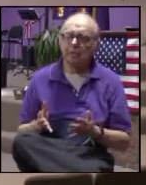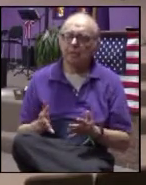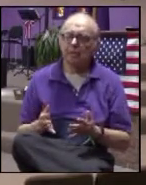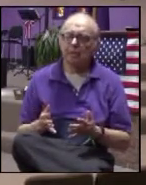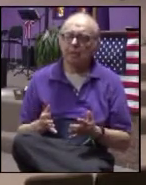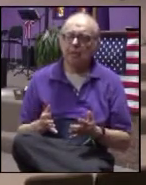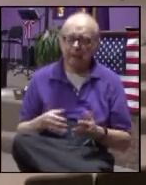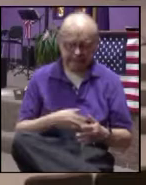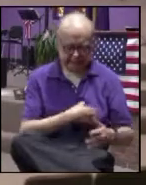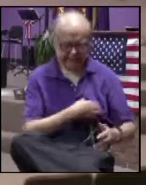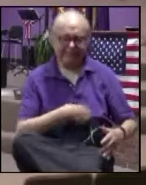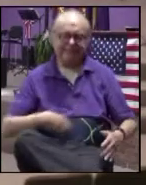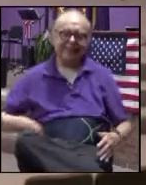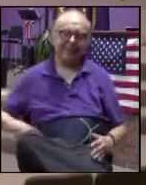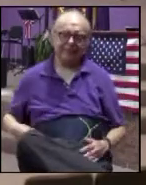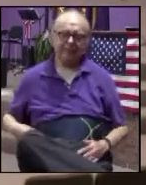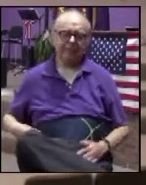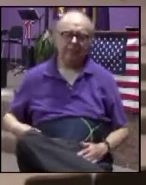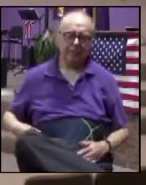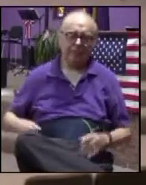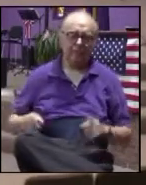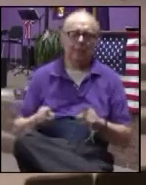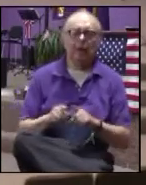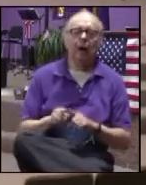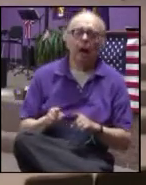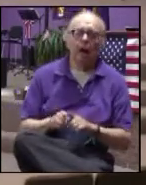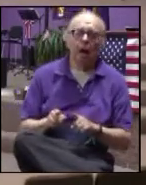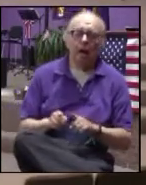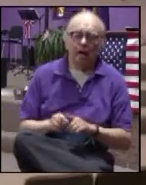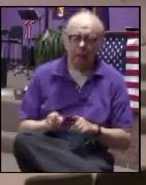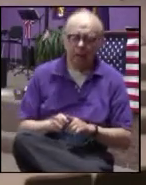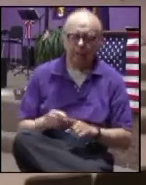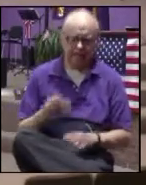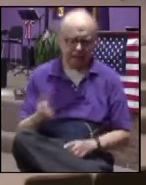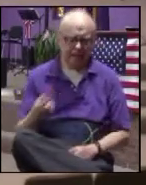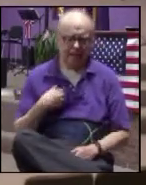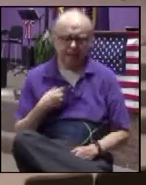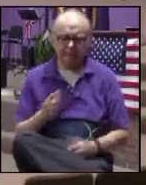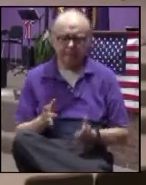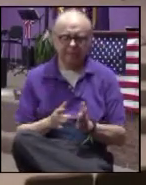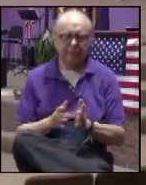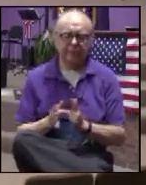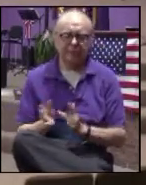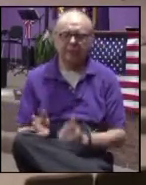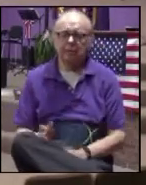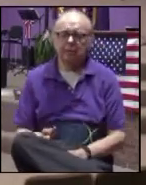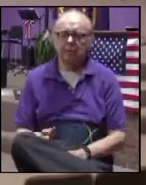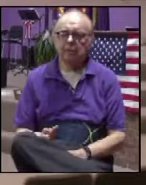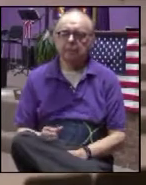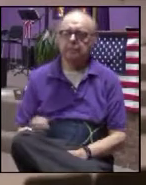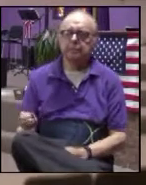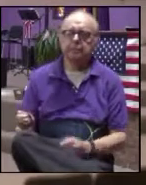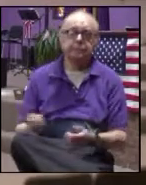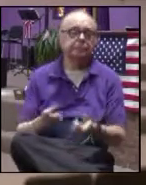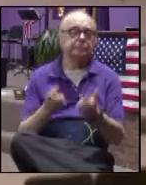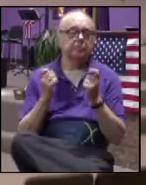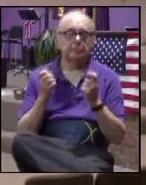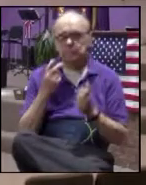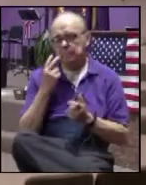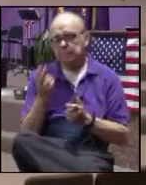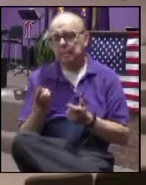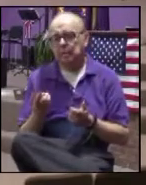You know? And it kind of like said, here, I'm Jesus. And so all of a sudden you